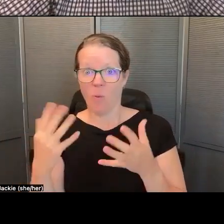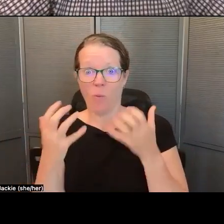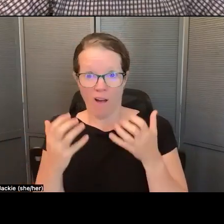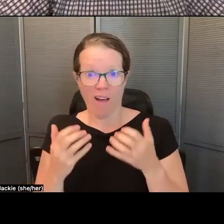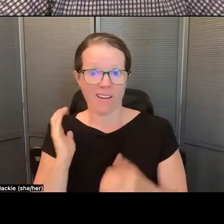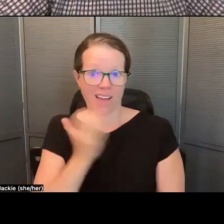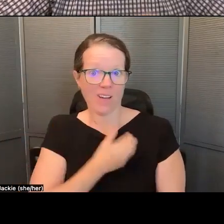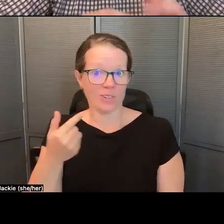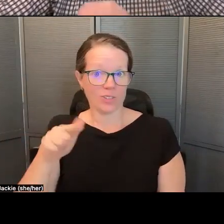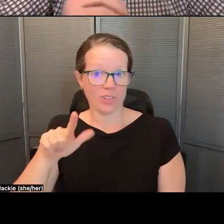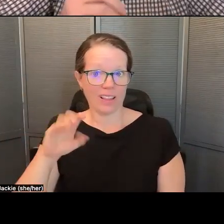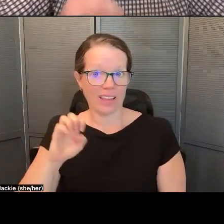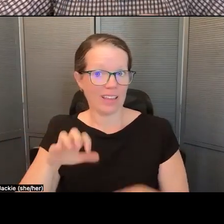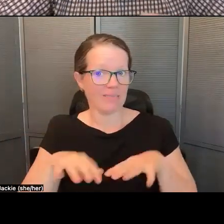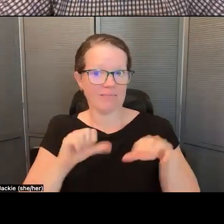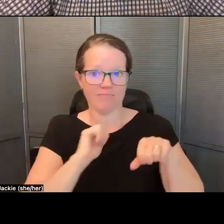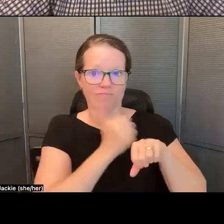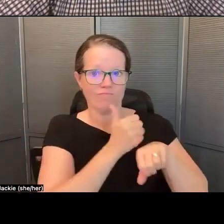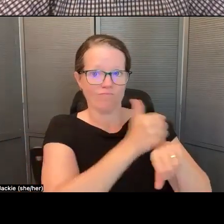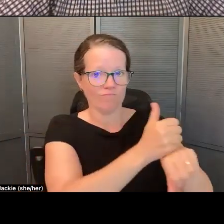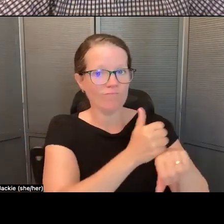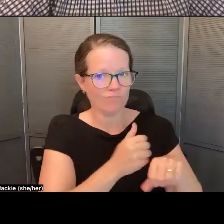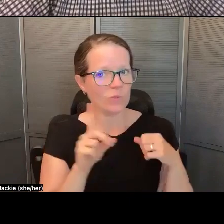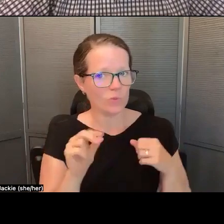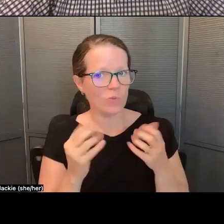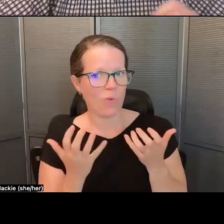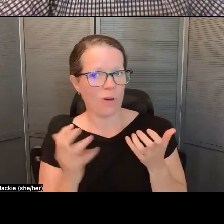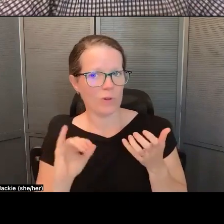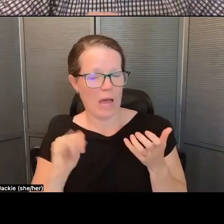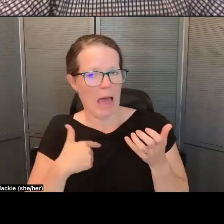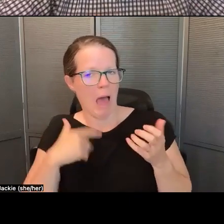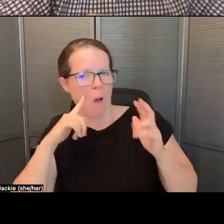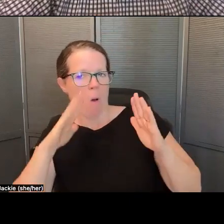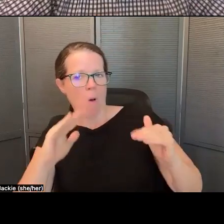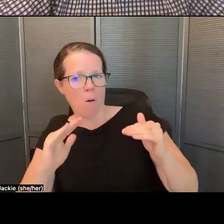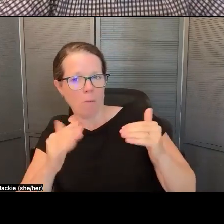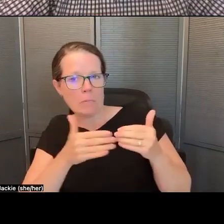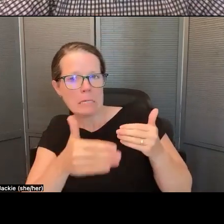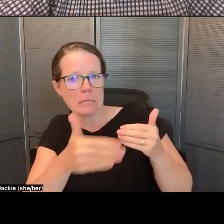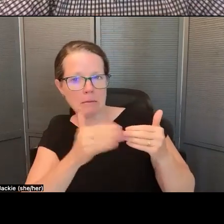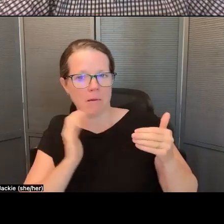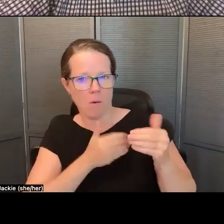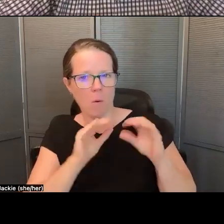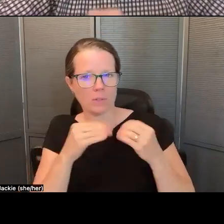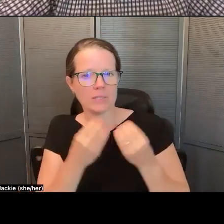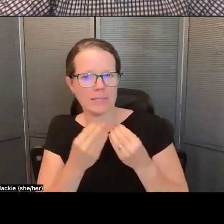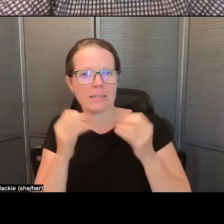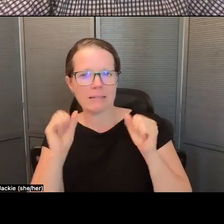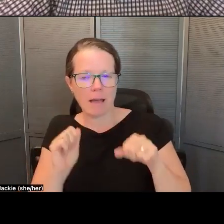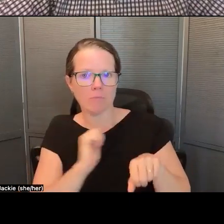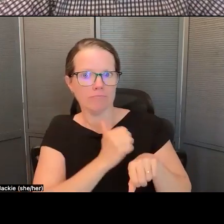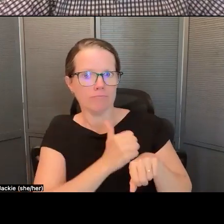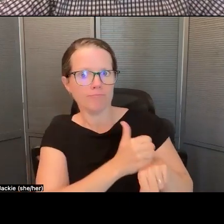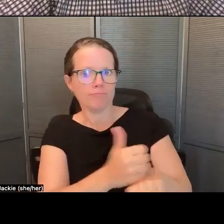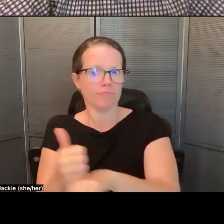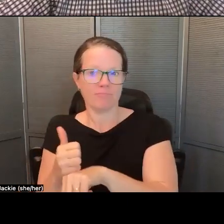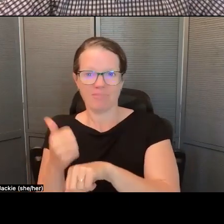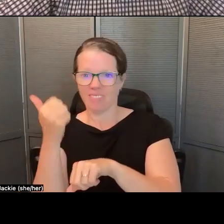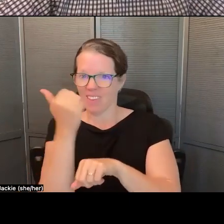GLEs. And with time, I'm hoping that we can, as an organization, start implementing this group in all aspects of our